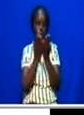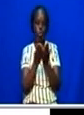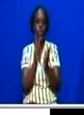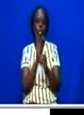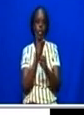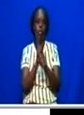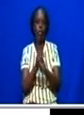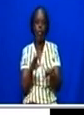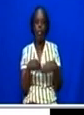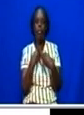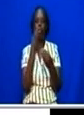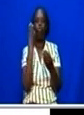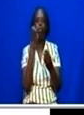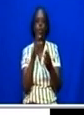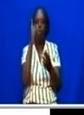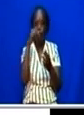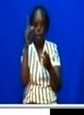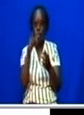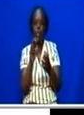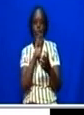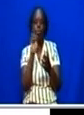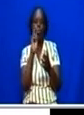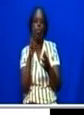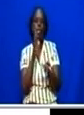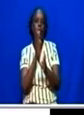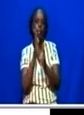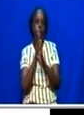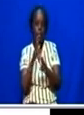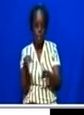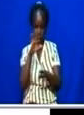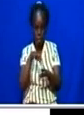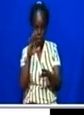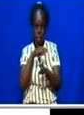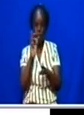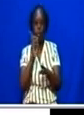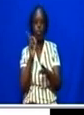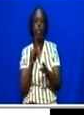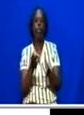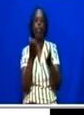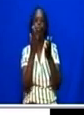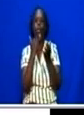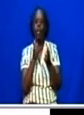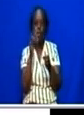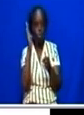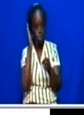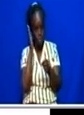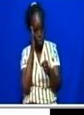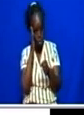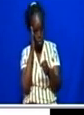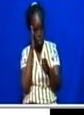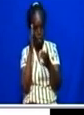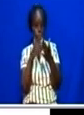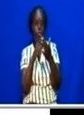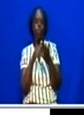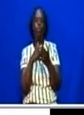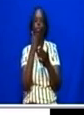4. So we need to look at the key areas whereby we need to note before